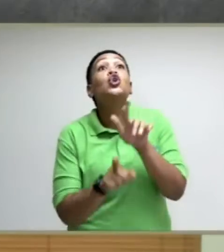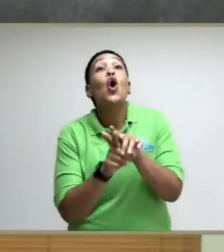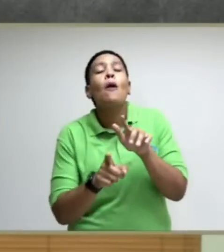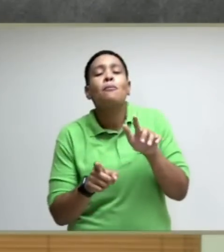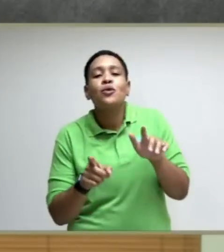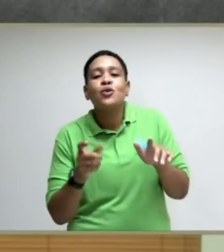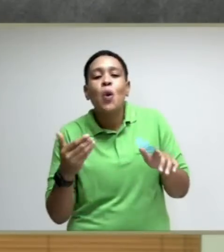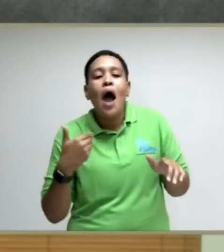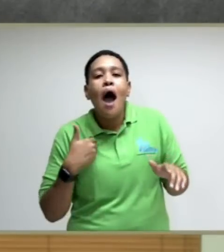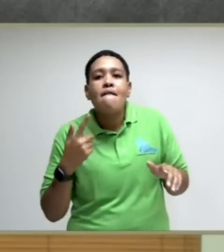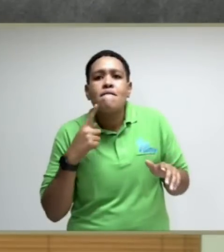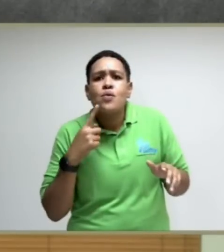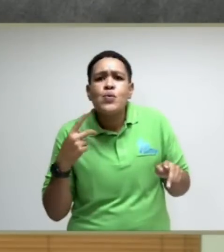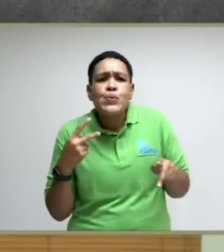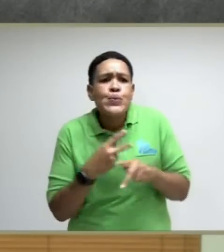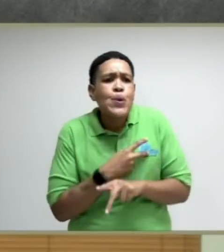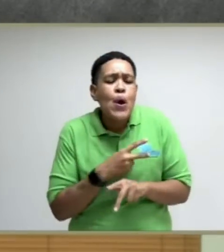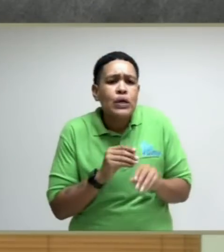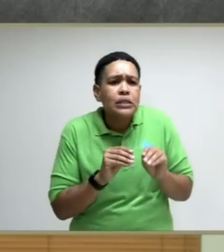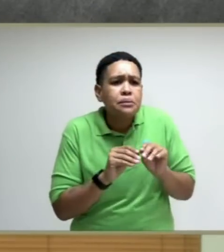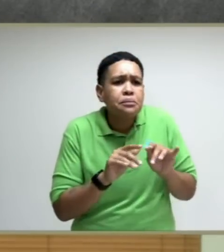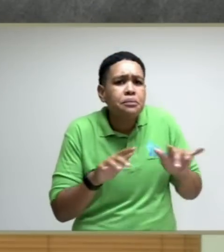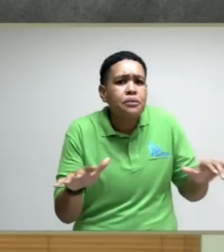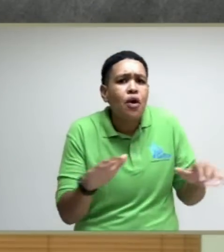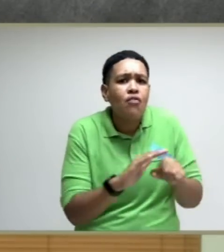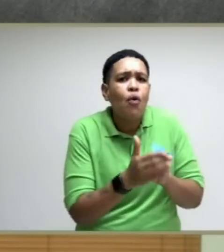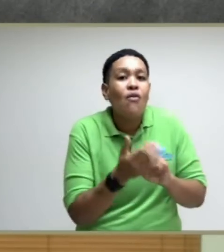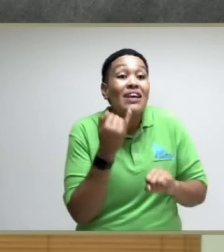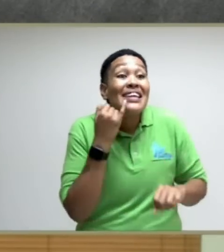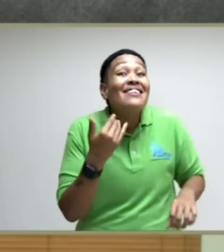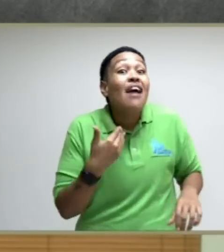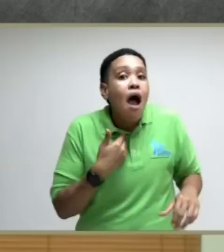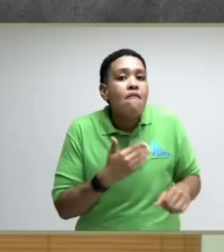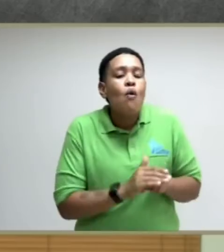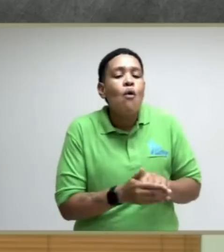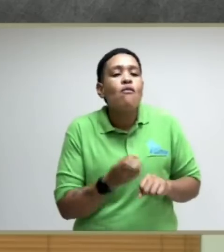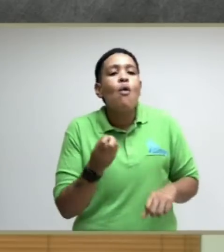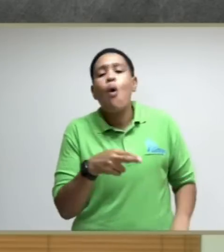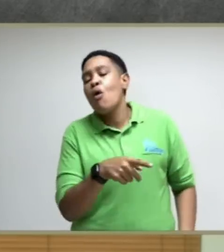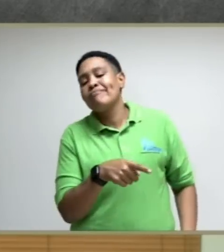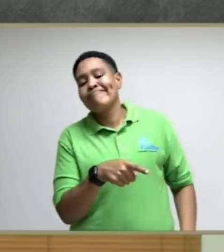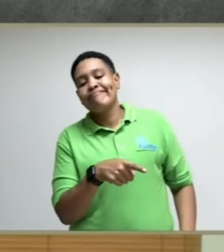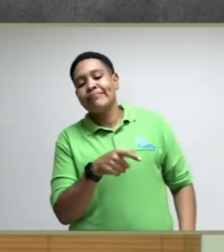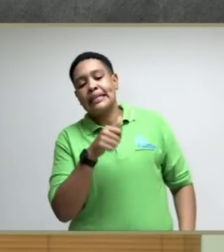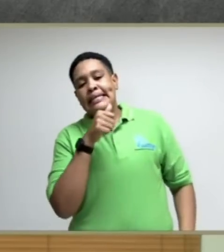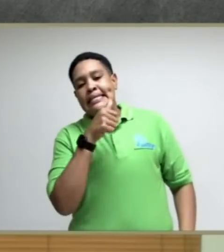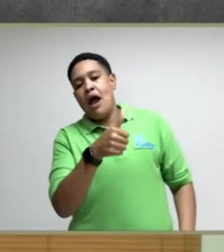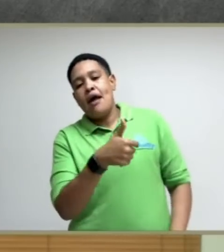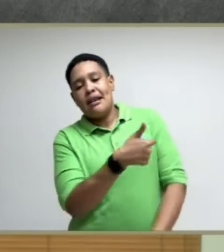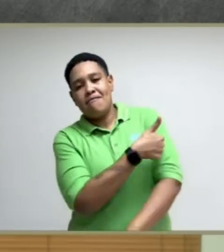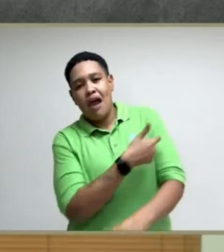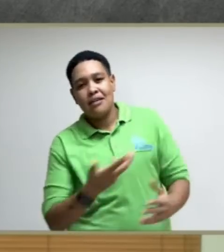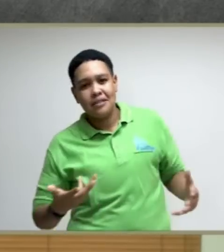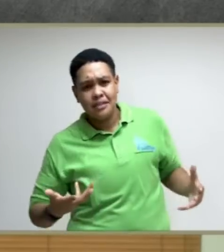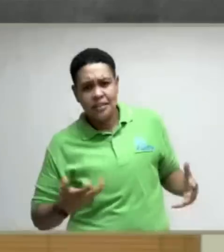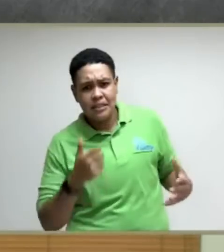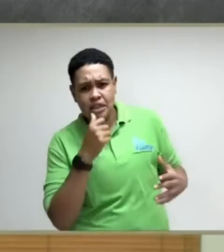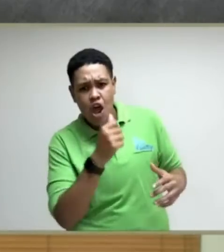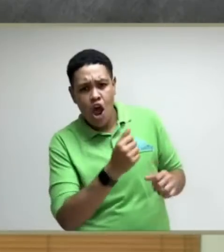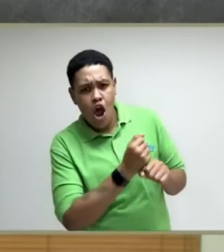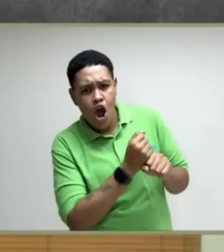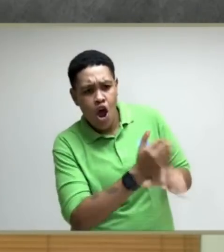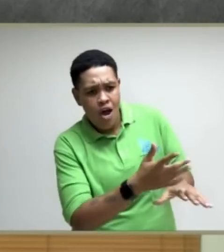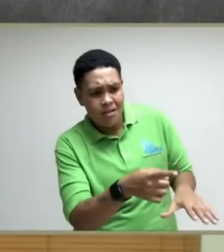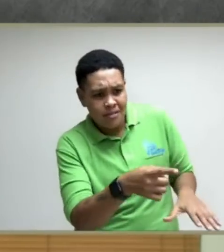having a worse case of COVID if they have COVID, or the vaccine does not cause them to